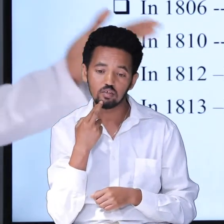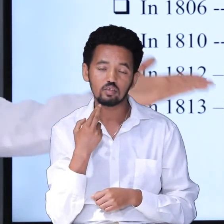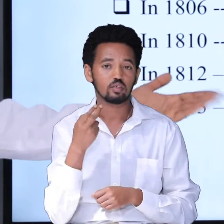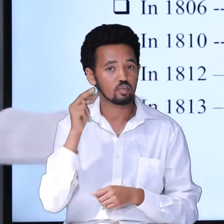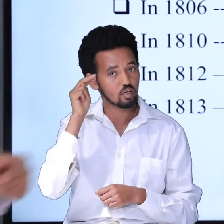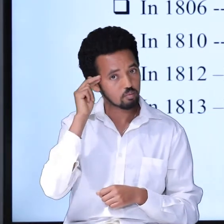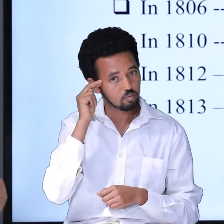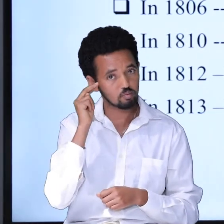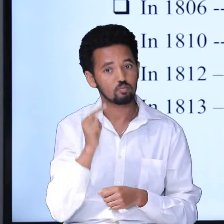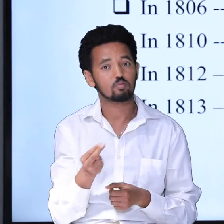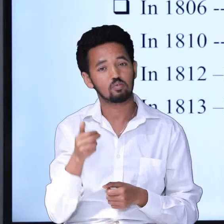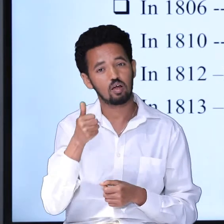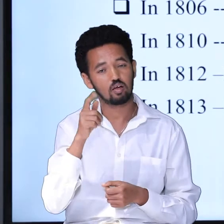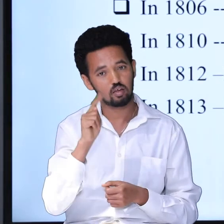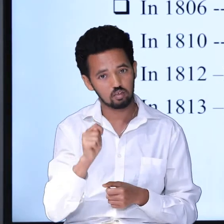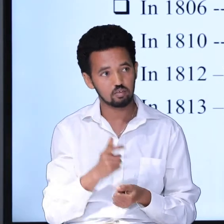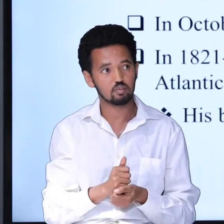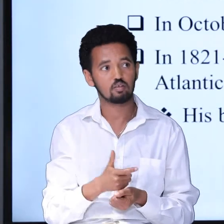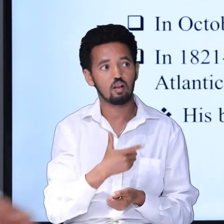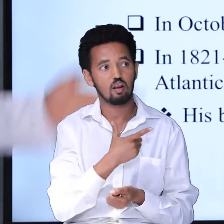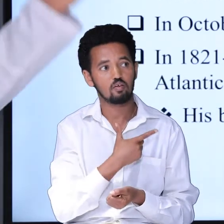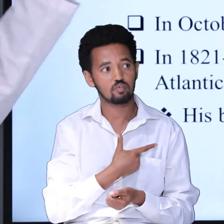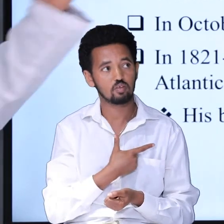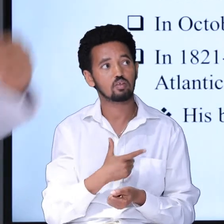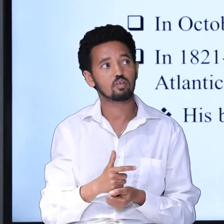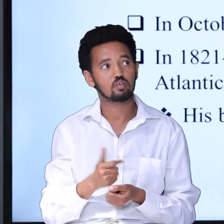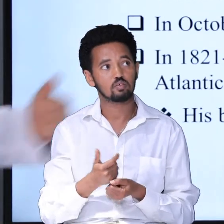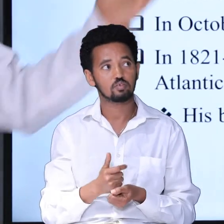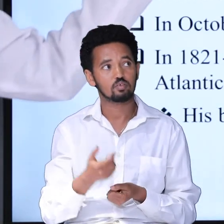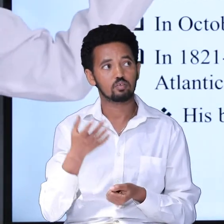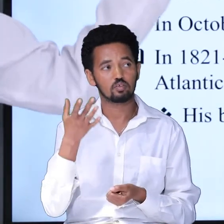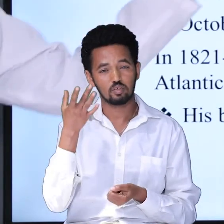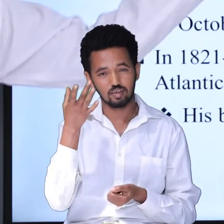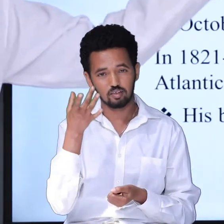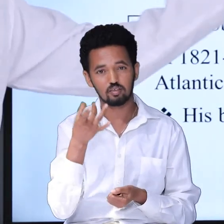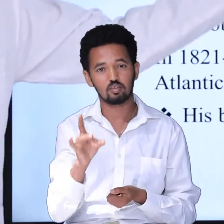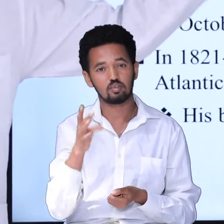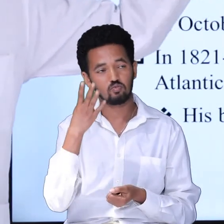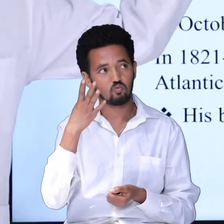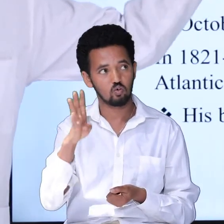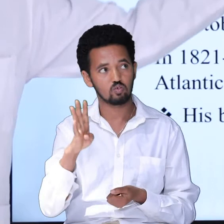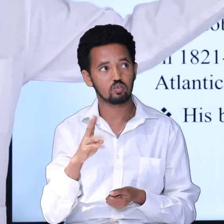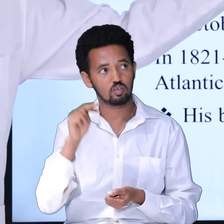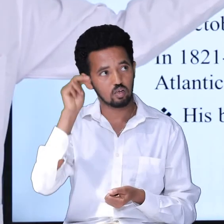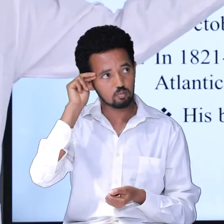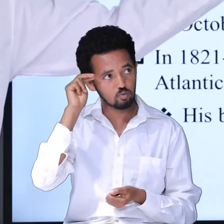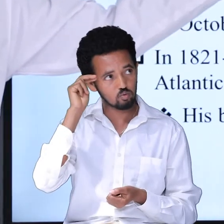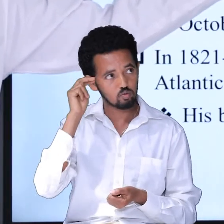Napoleon at Leipzig. In 1814, Napoleon sent to